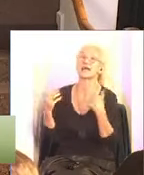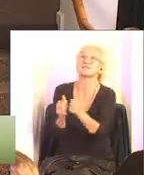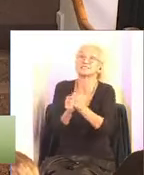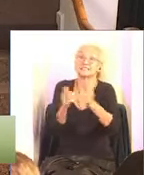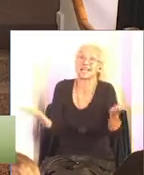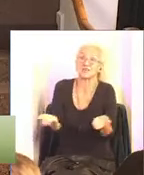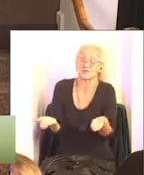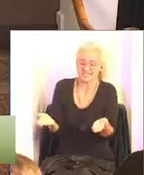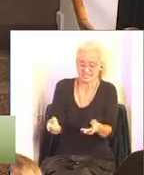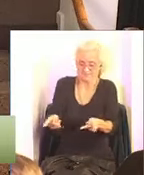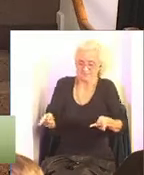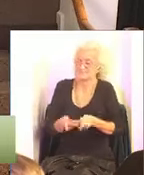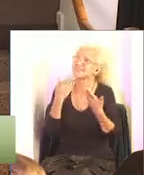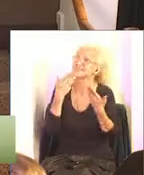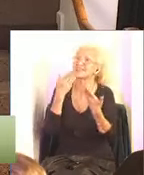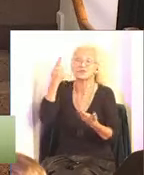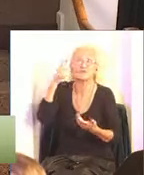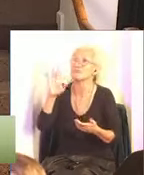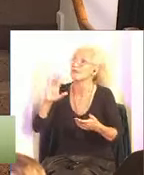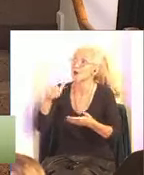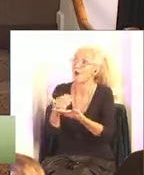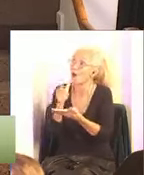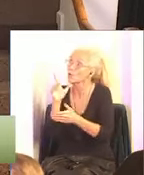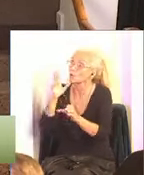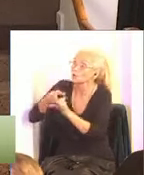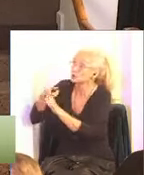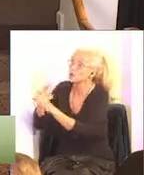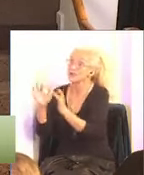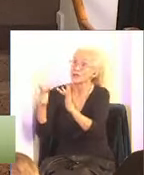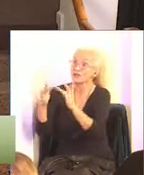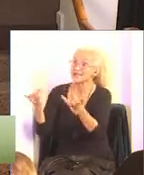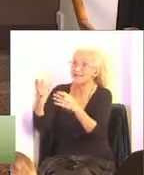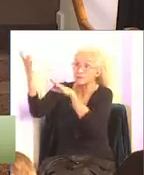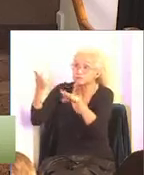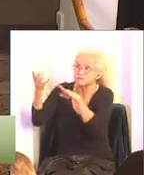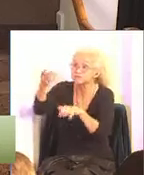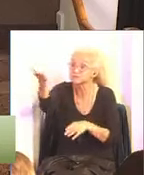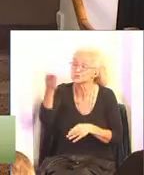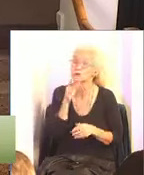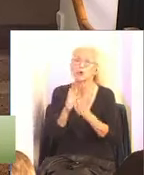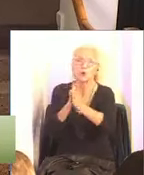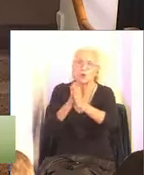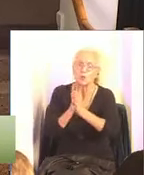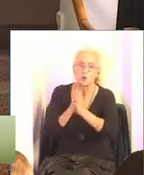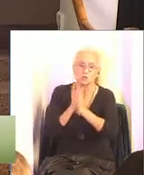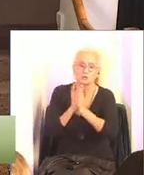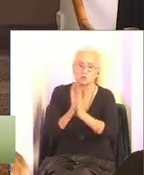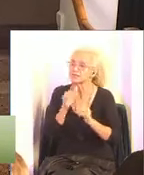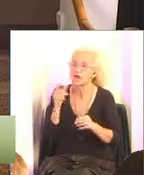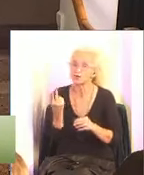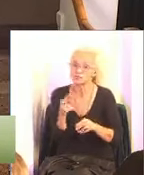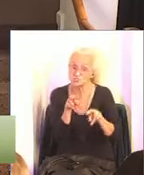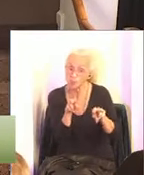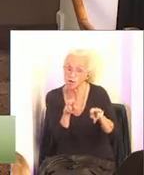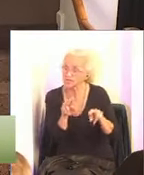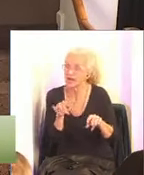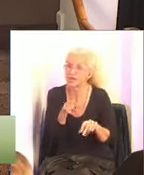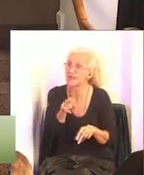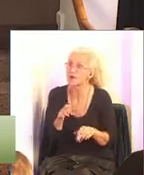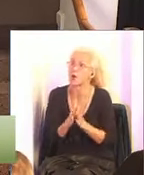this place. Thank you for all who are joining online today, who are worshiping. They're not just watching.